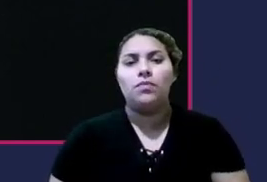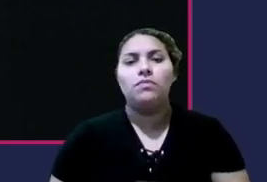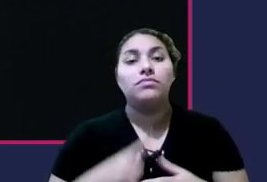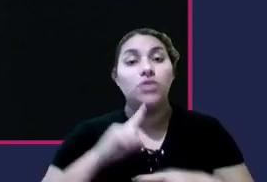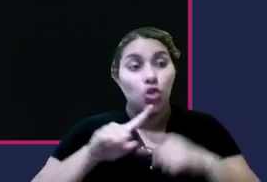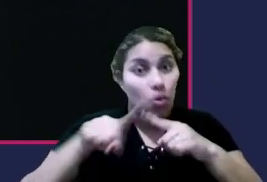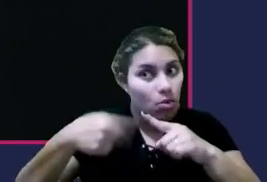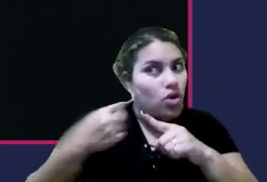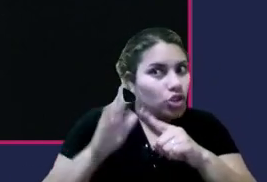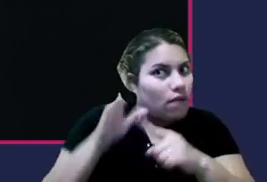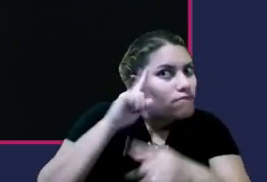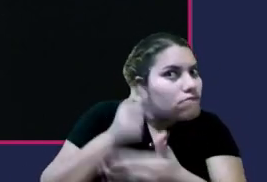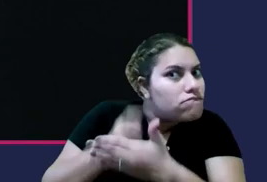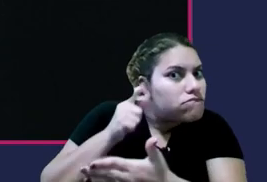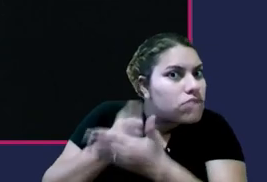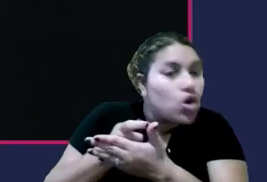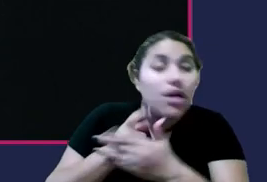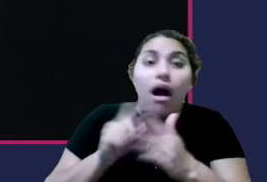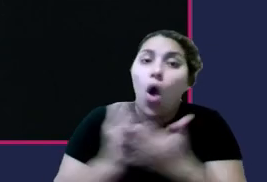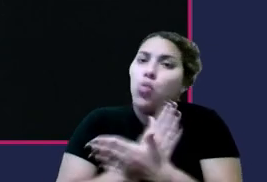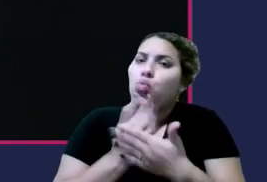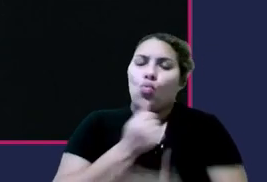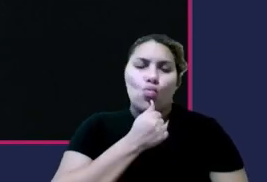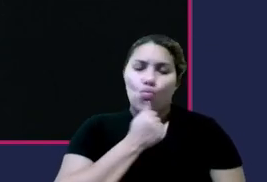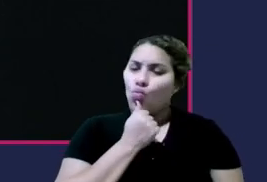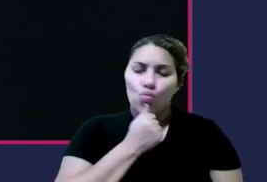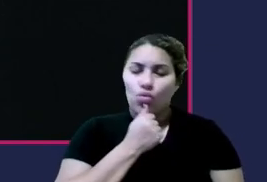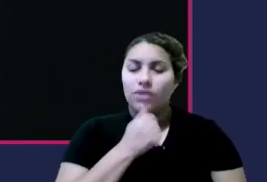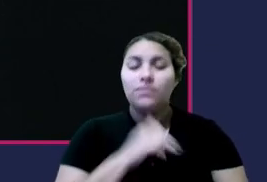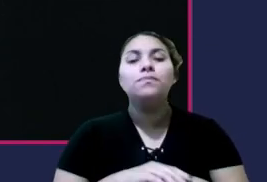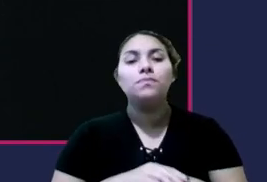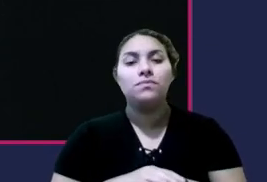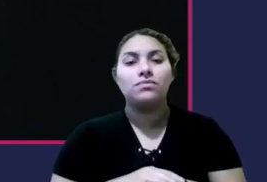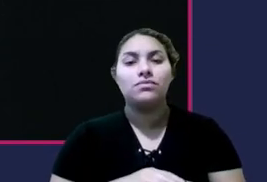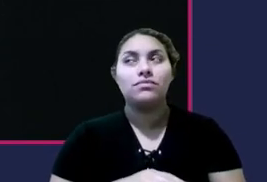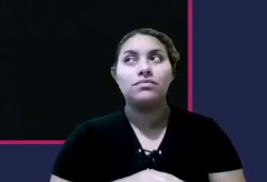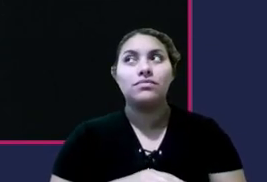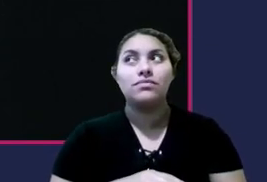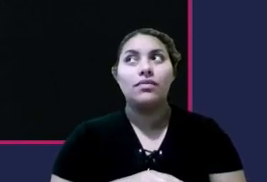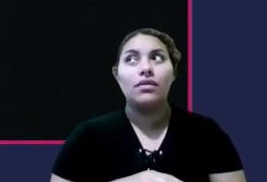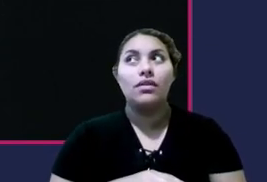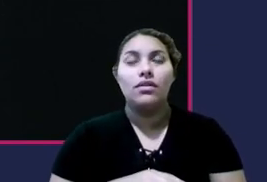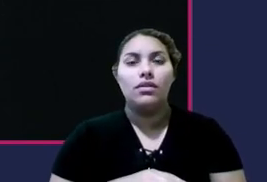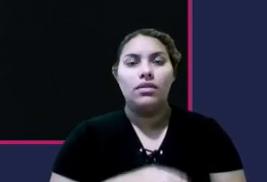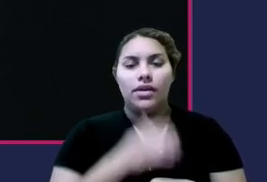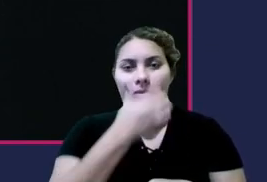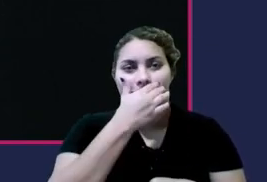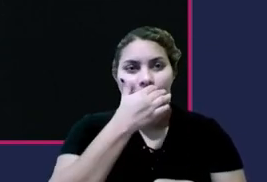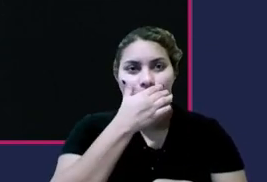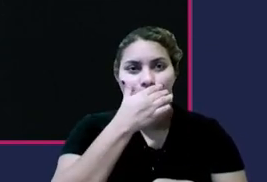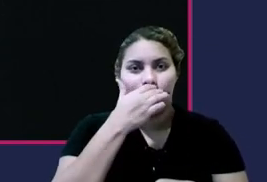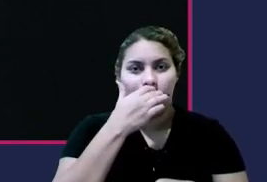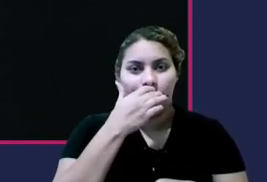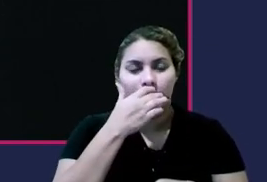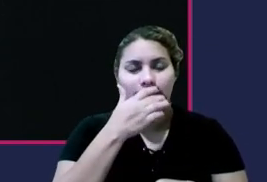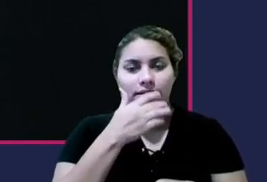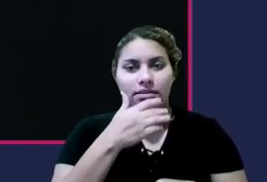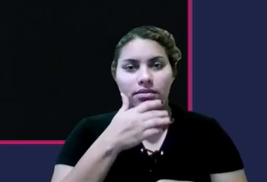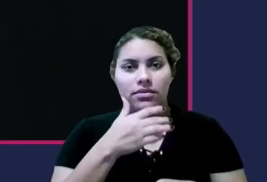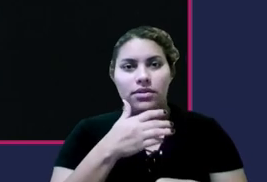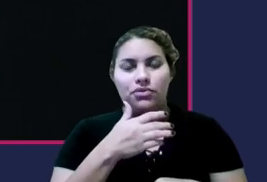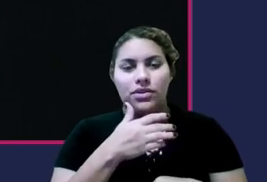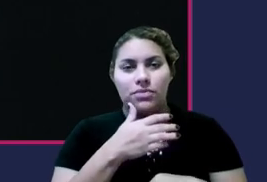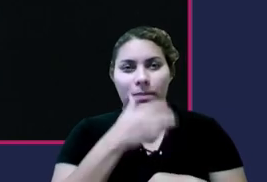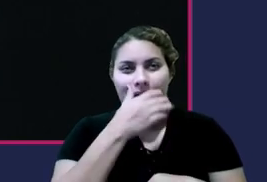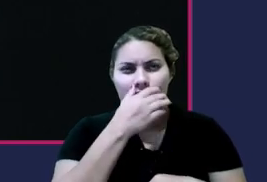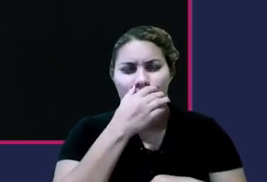are implementing the decisions that have already been taken or that need to be taken, those that still need to be